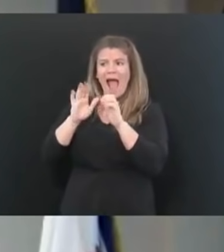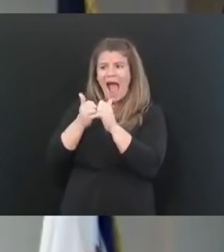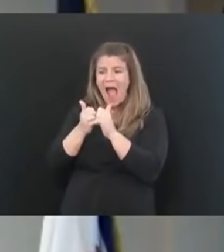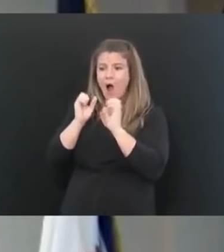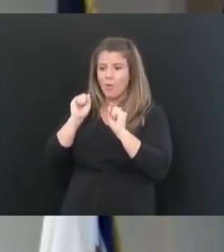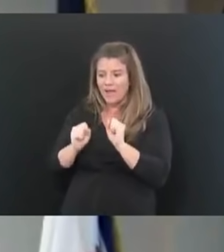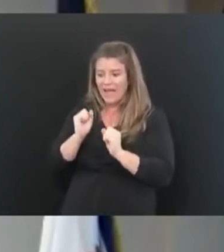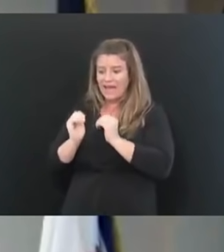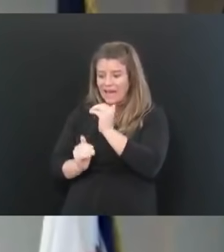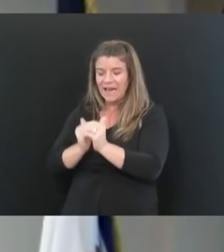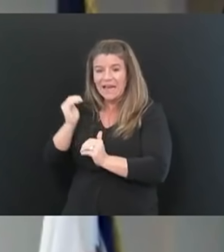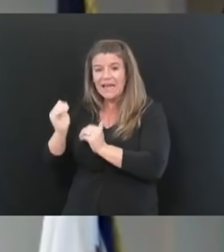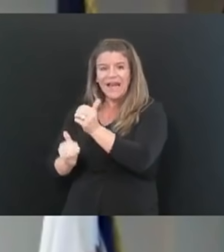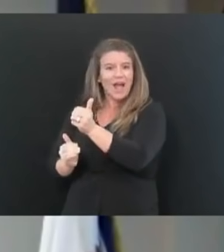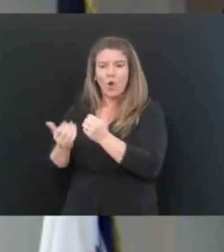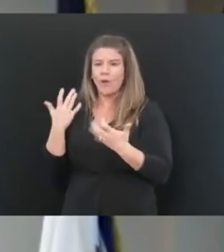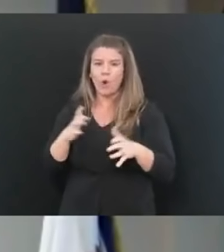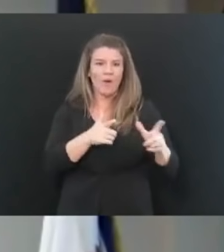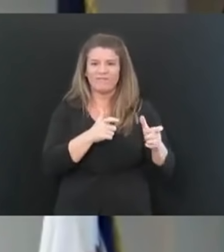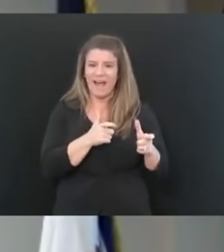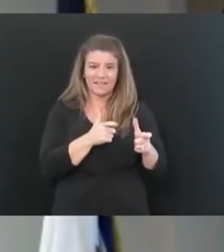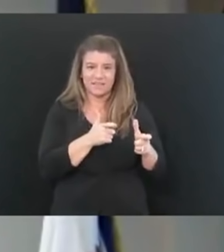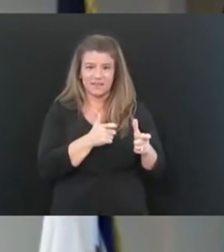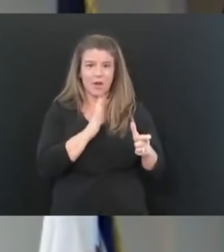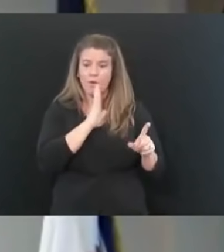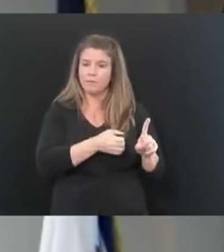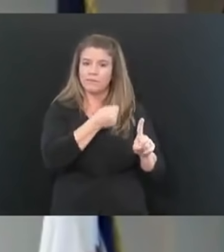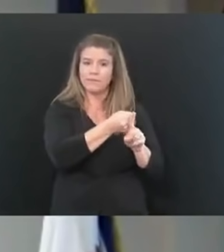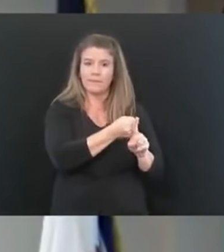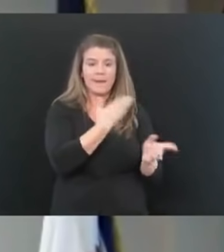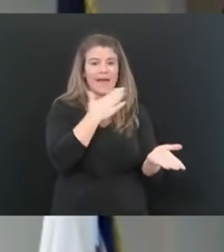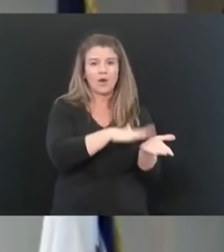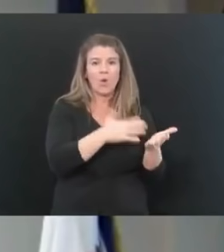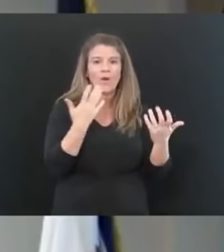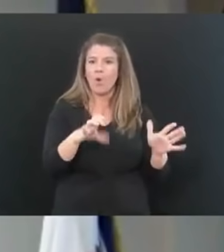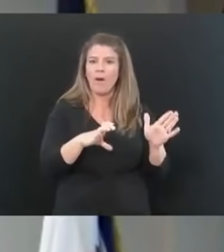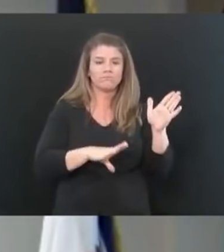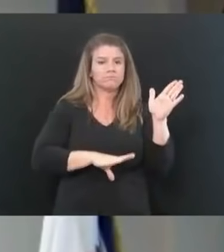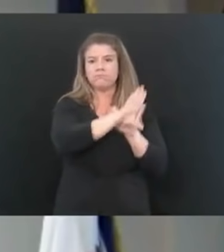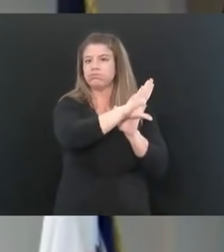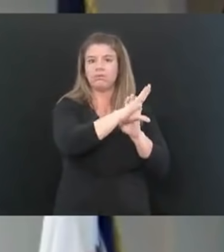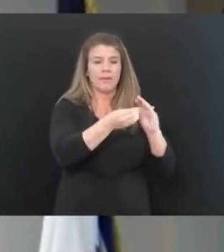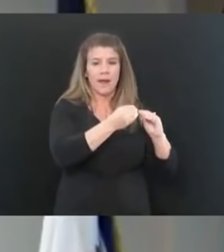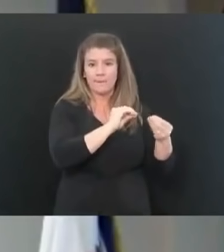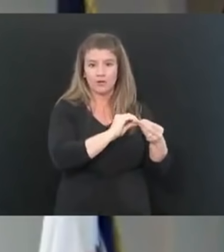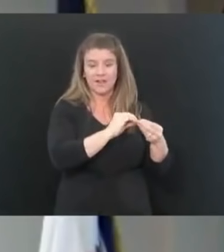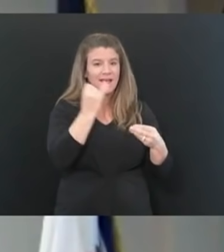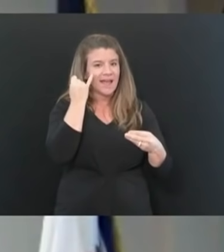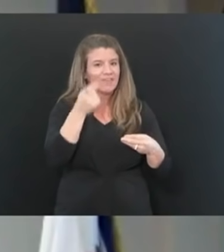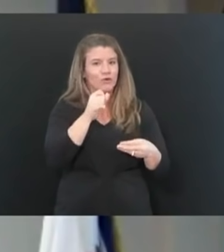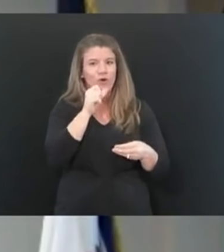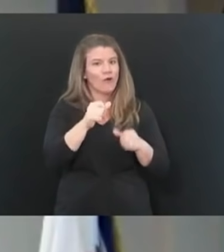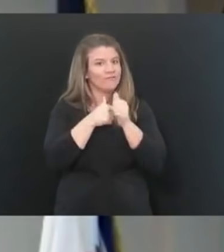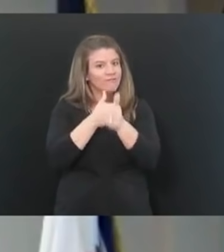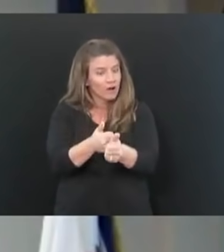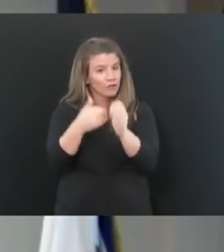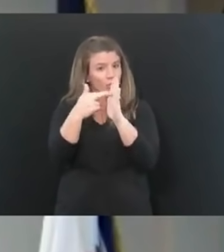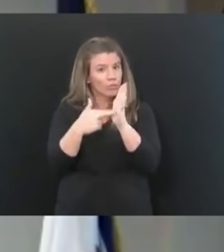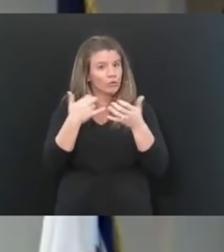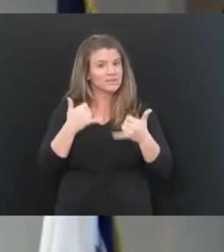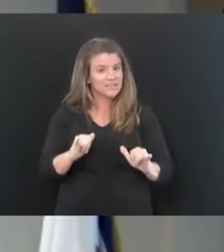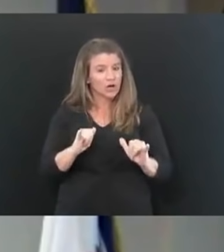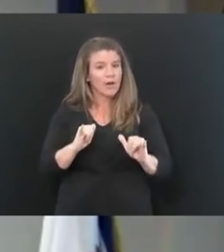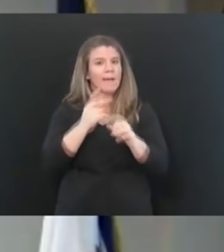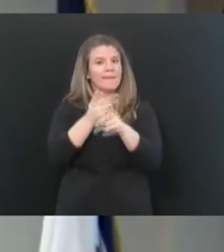our communities, especially on our vulnerable populations. We could definitely see increasing rise of disease if we do this too quickly or not in a disciplined and cautious